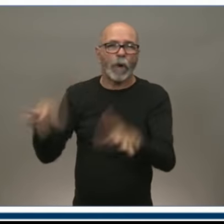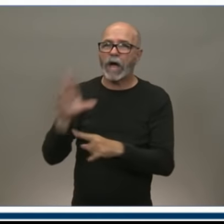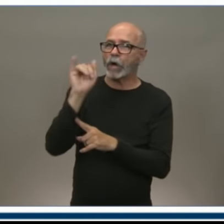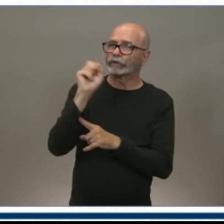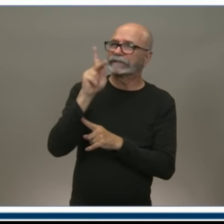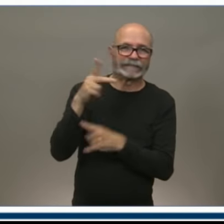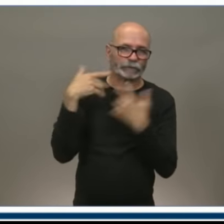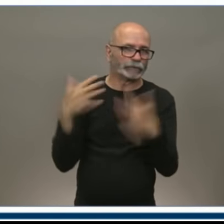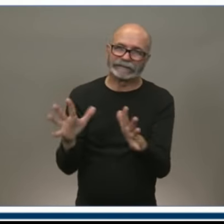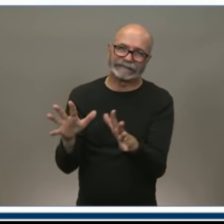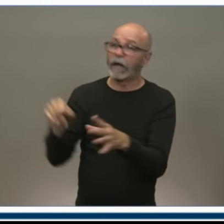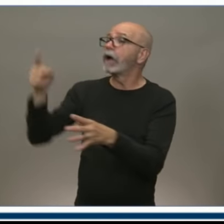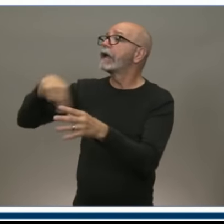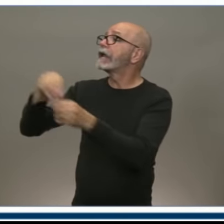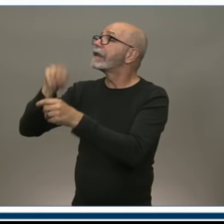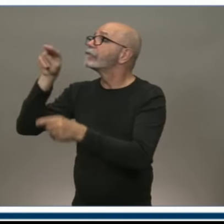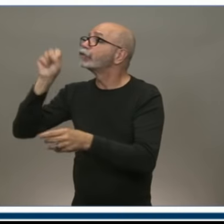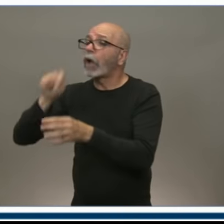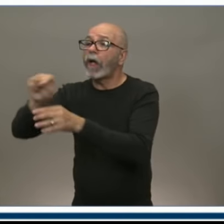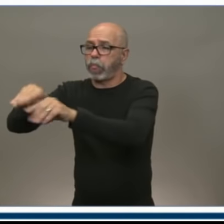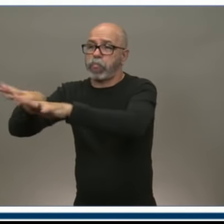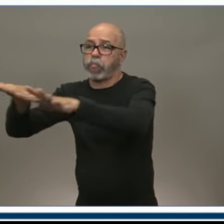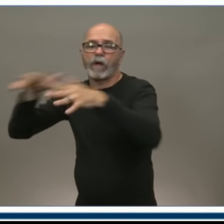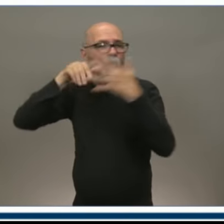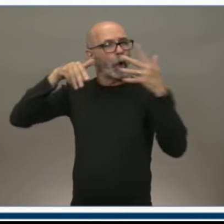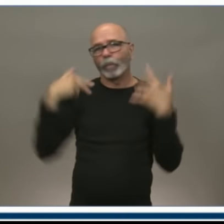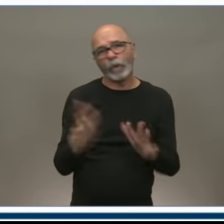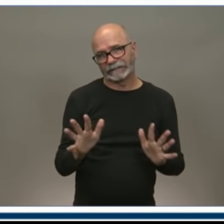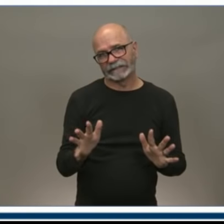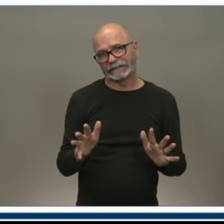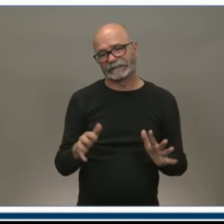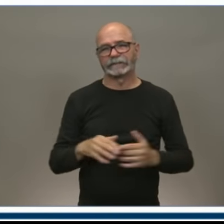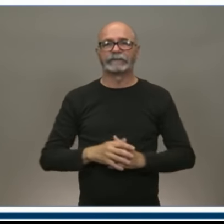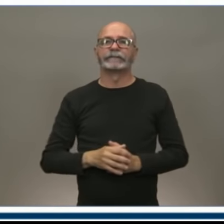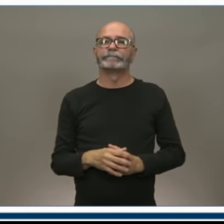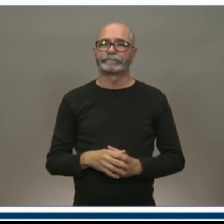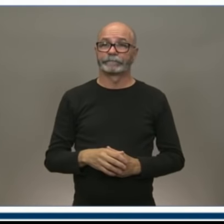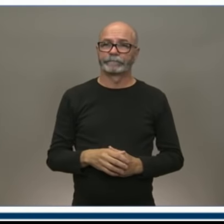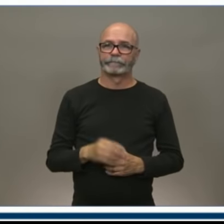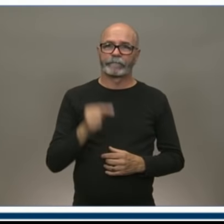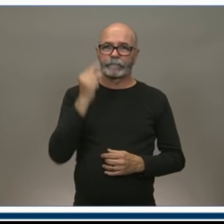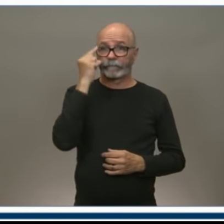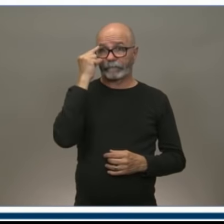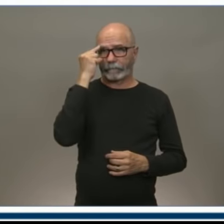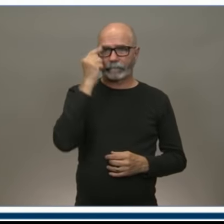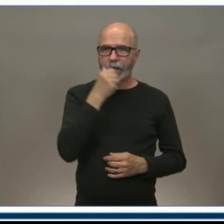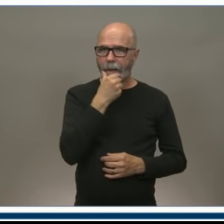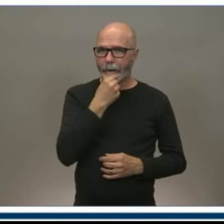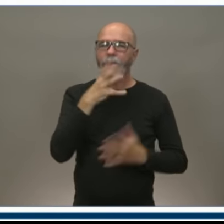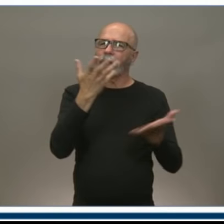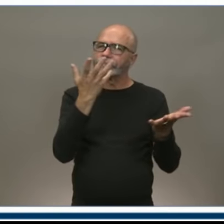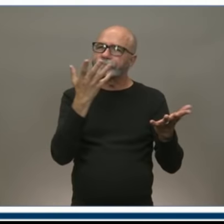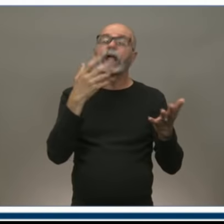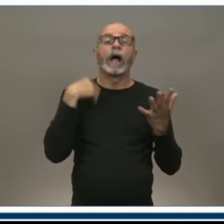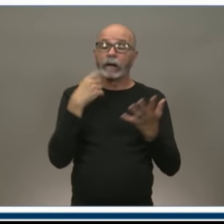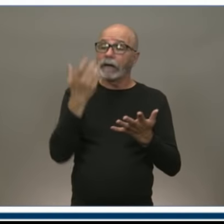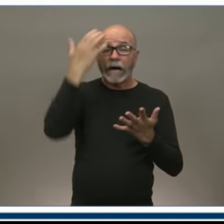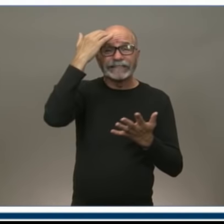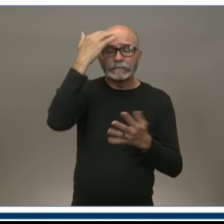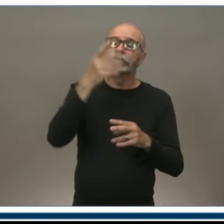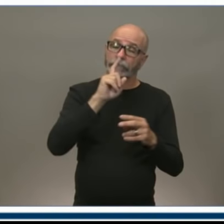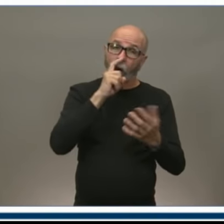then will go out into our communities and potentially expose other kinds of people. I recognize this is hard for folks, and